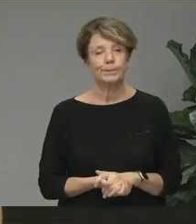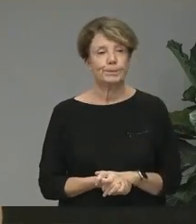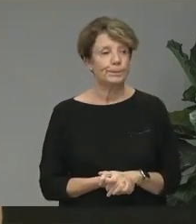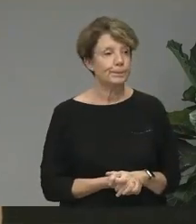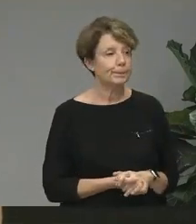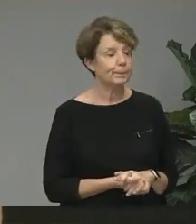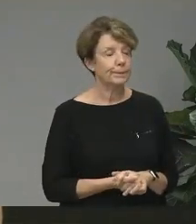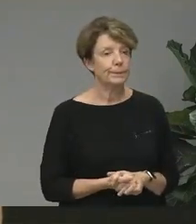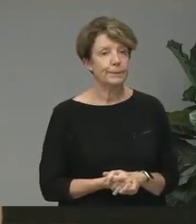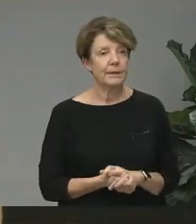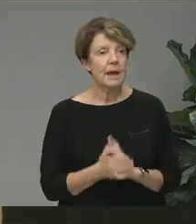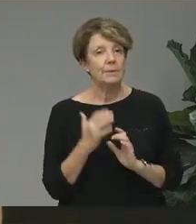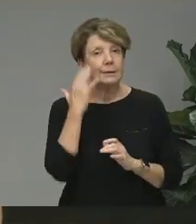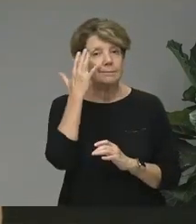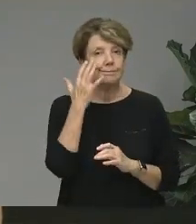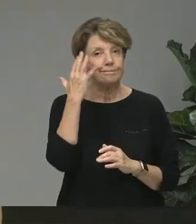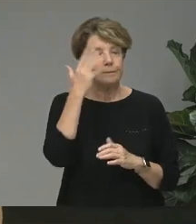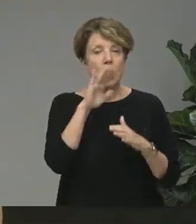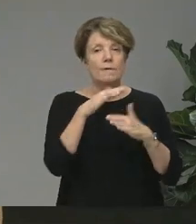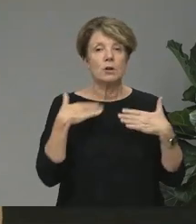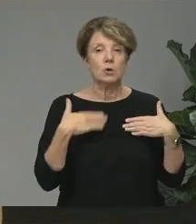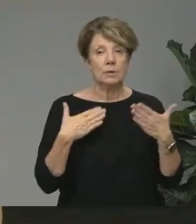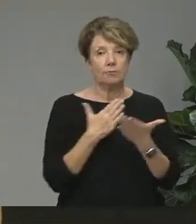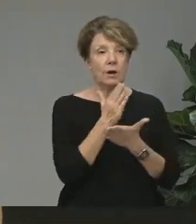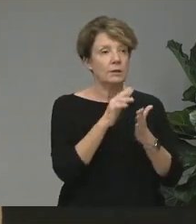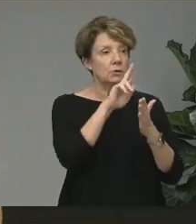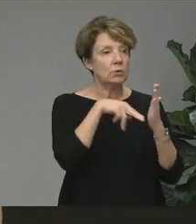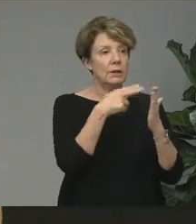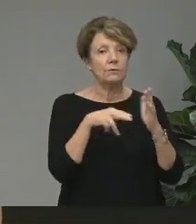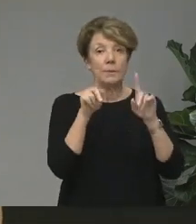been considering human rights treaties from the get-go. In